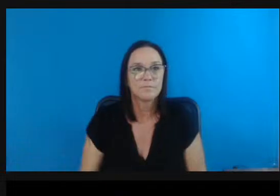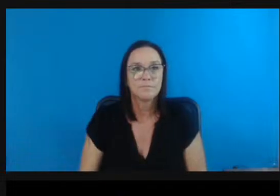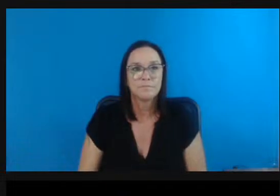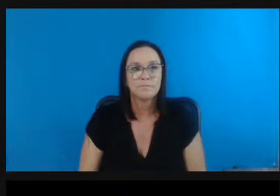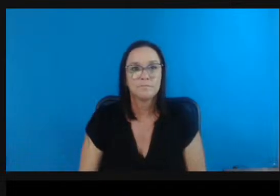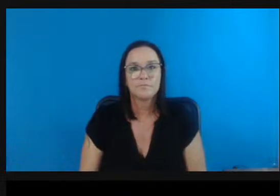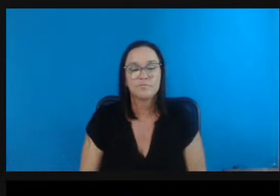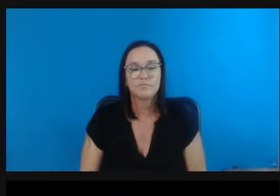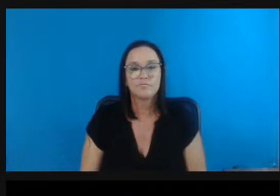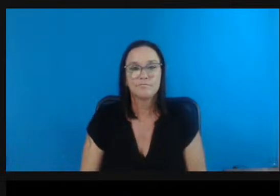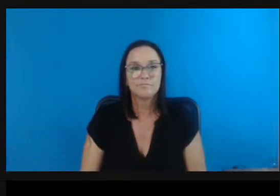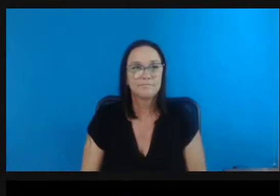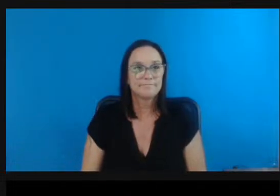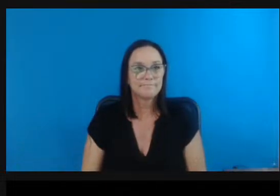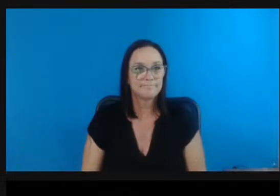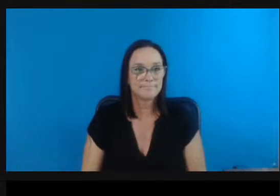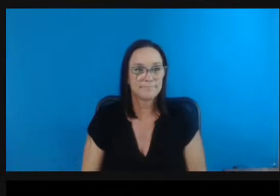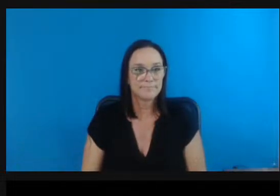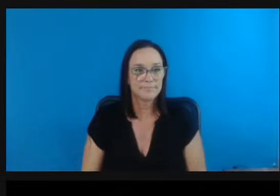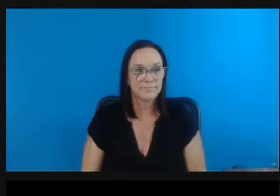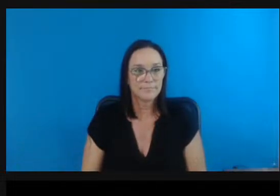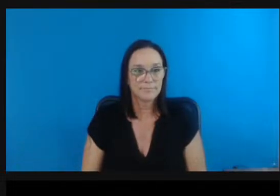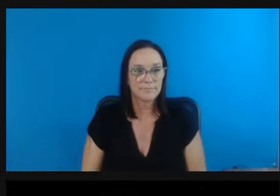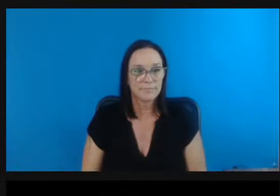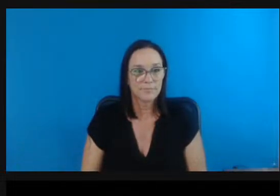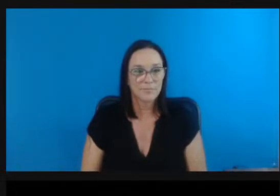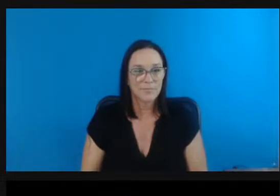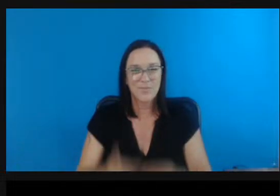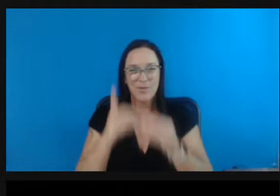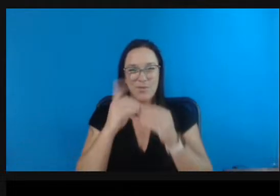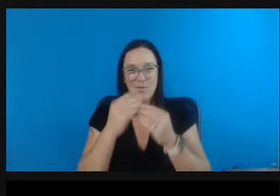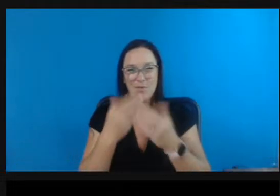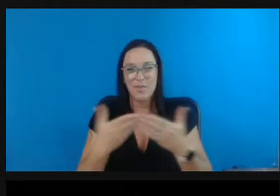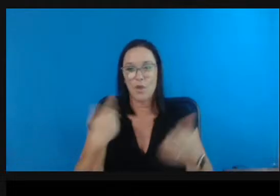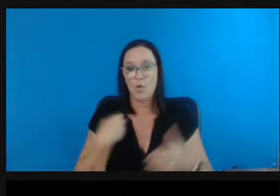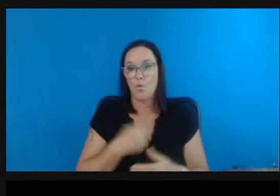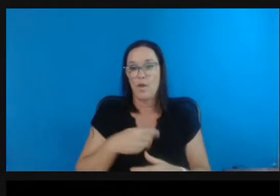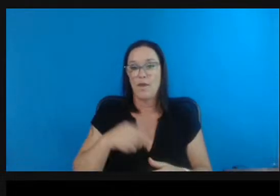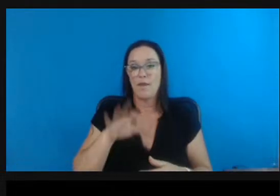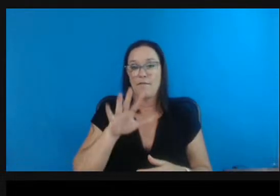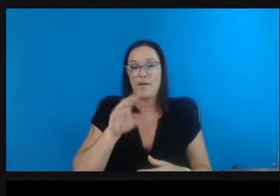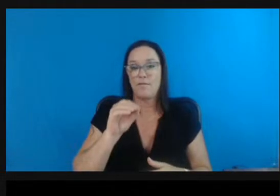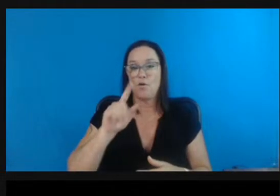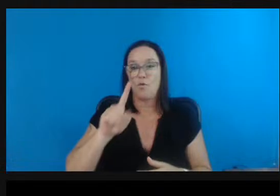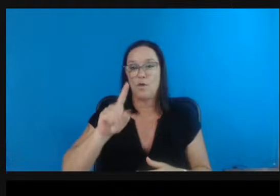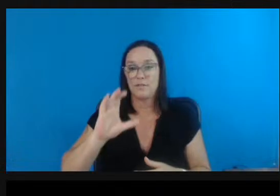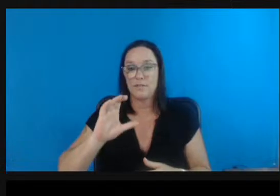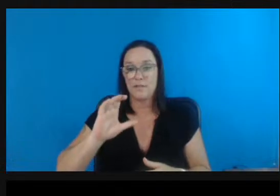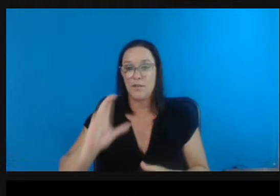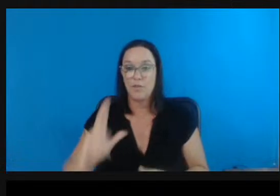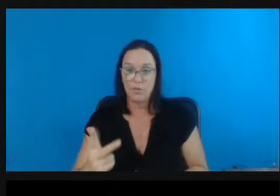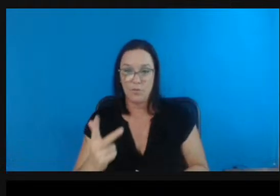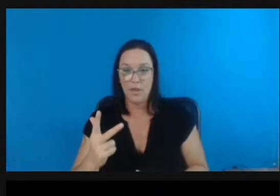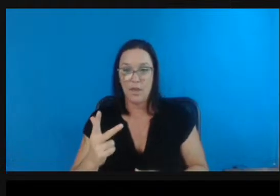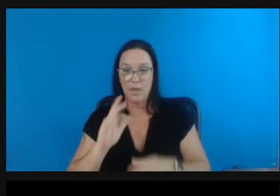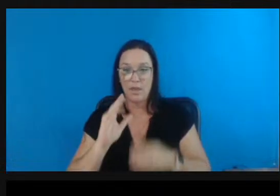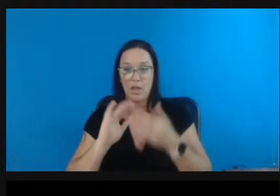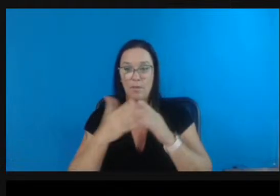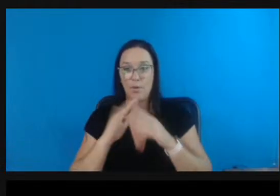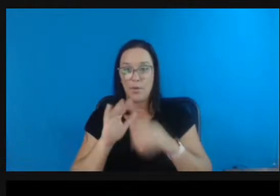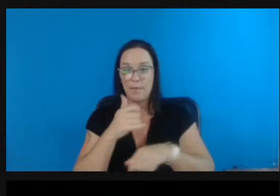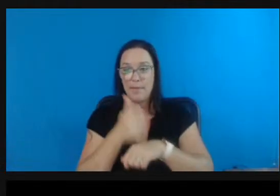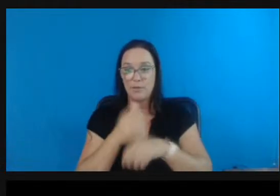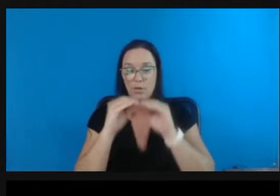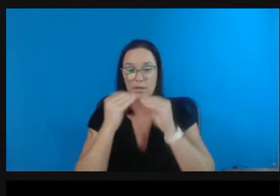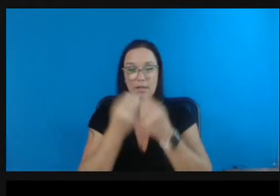All right. One more thing. We are a 501c3 community-based organization, and we can't